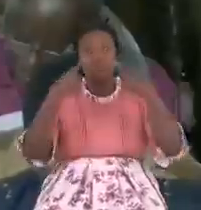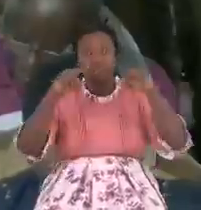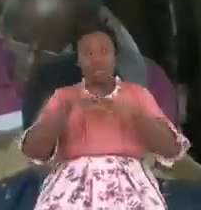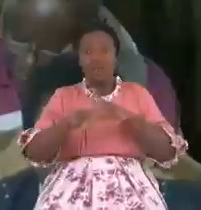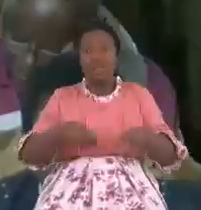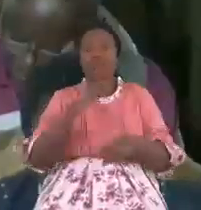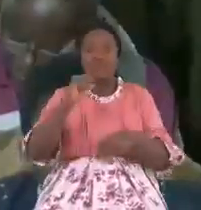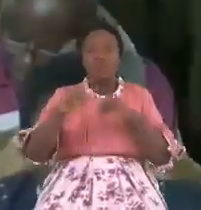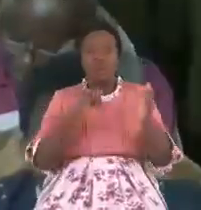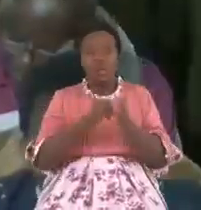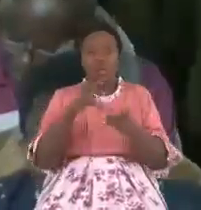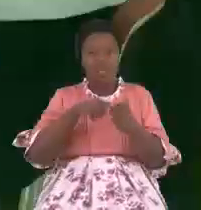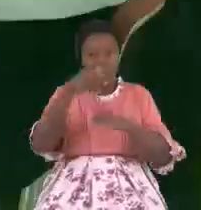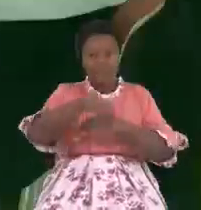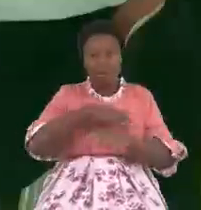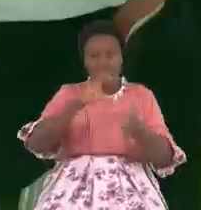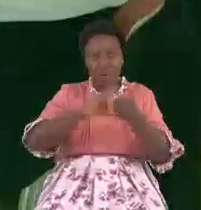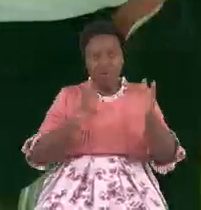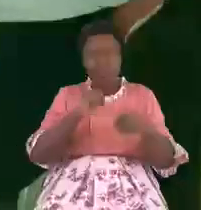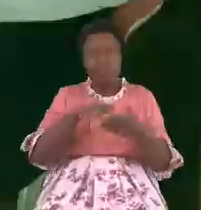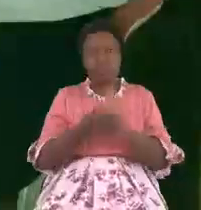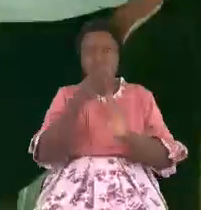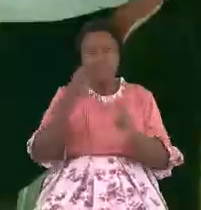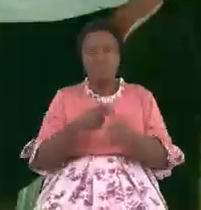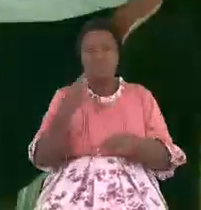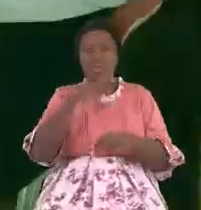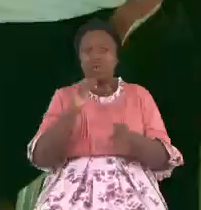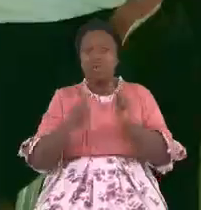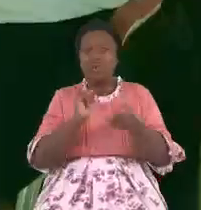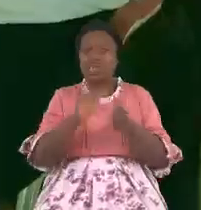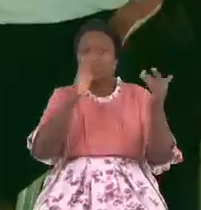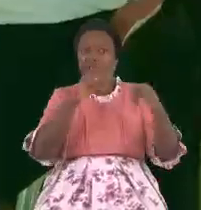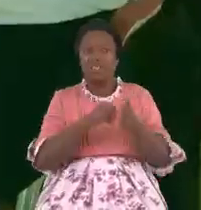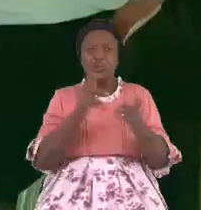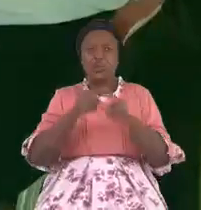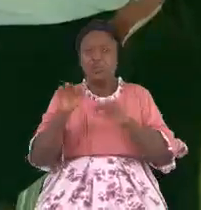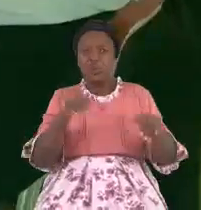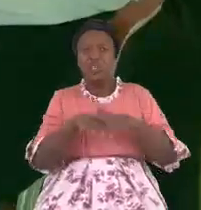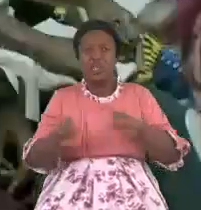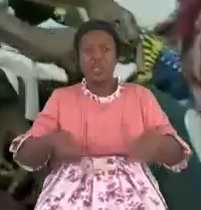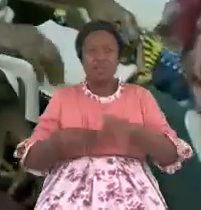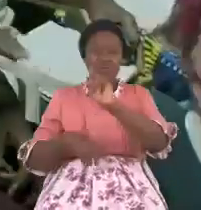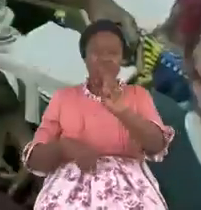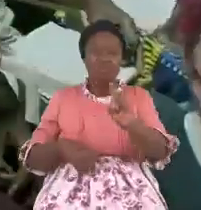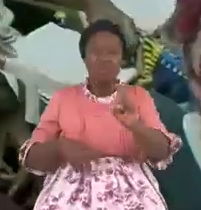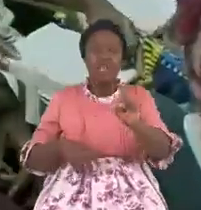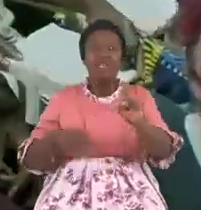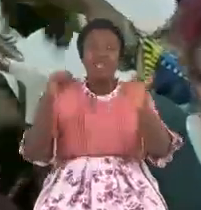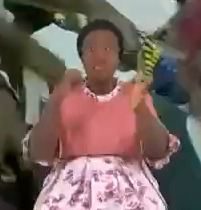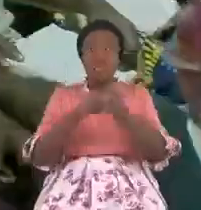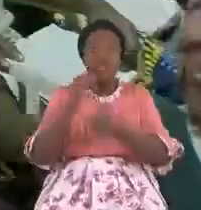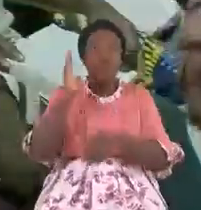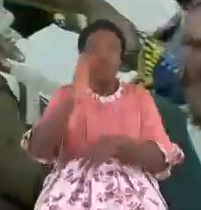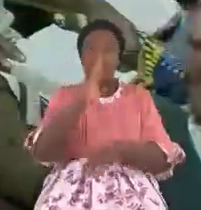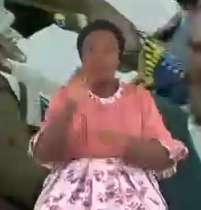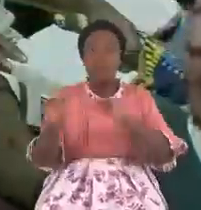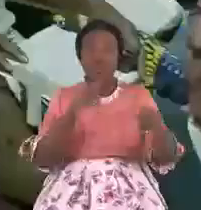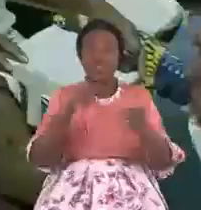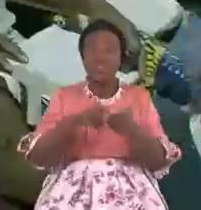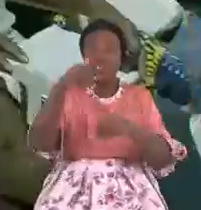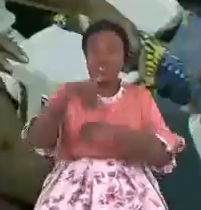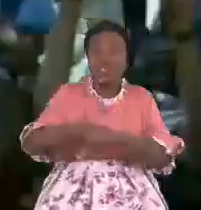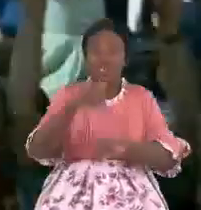who are the people expecting it to be done what are the people expecting to be done it will be dawn tonight in